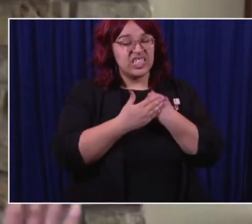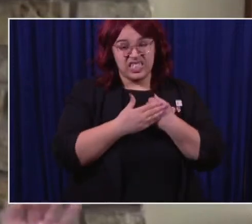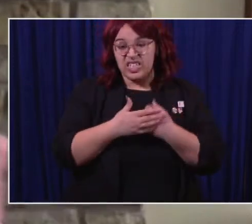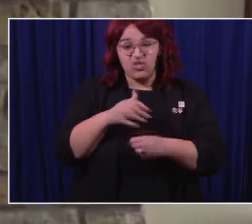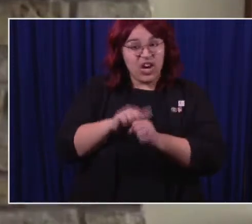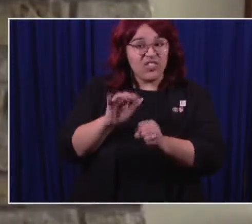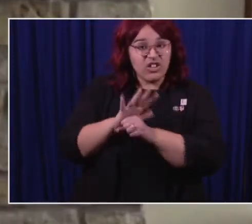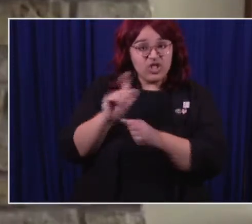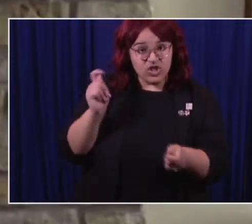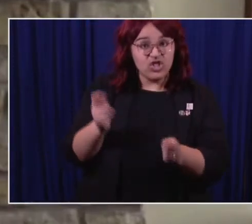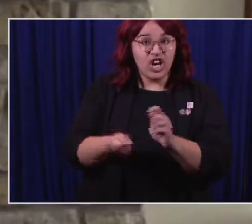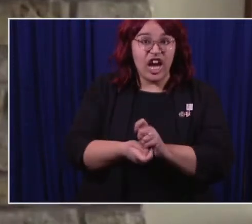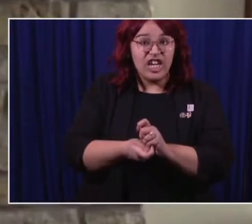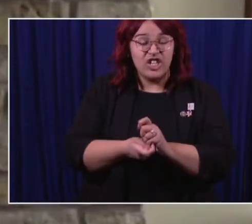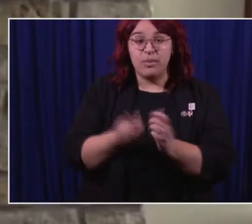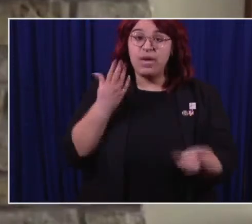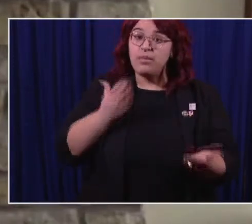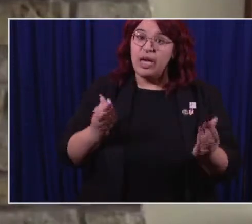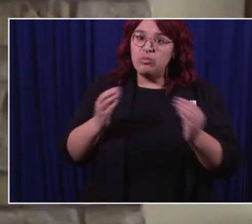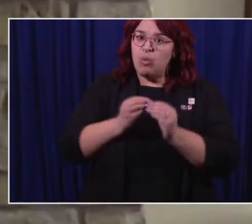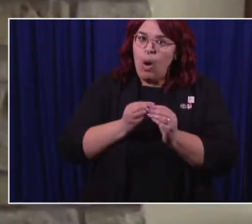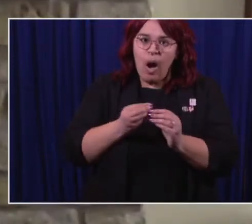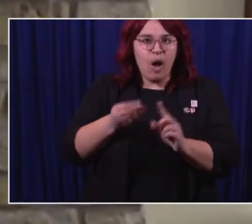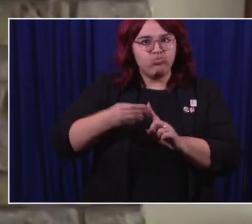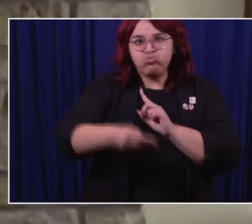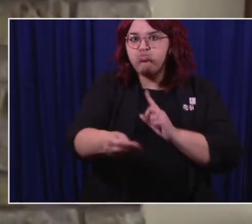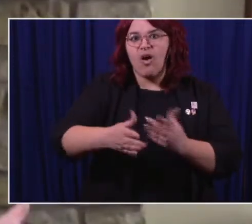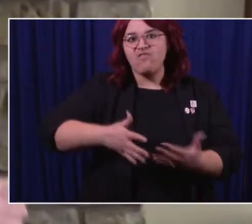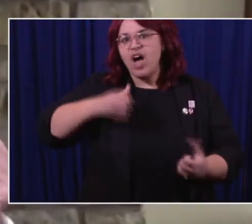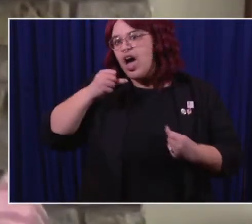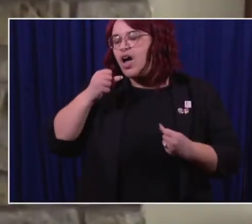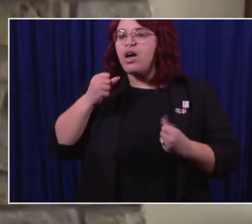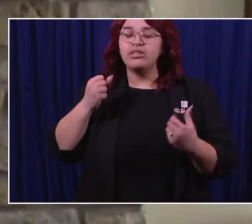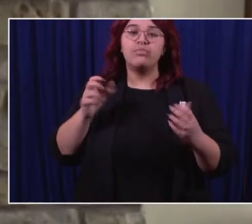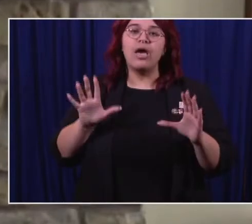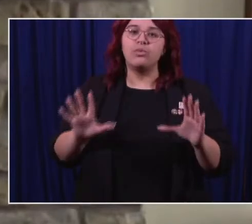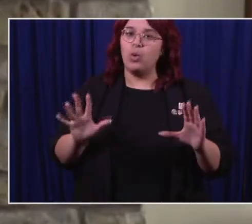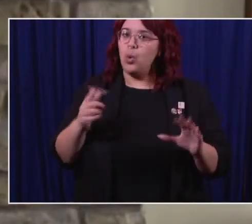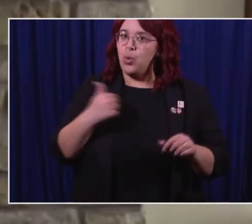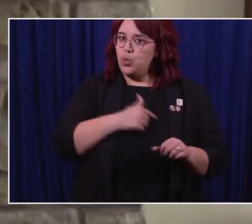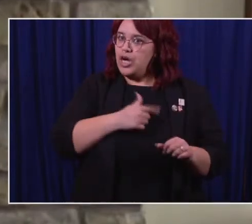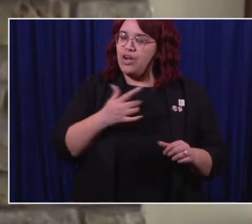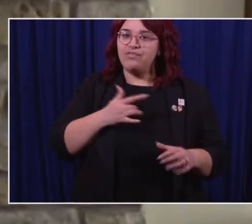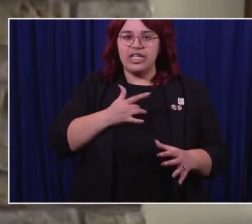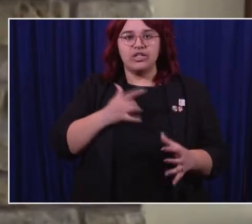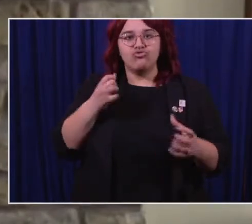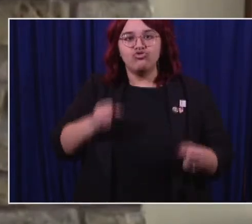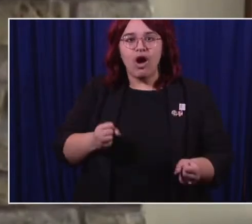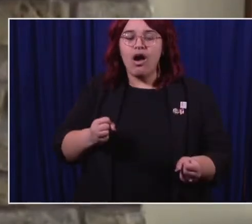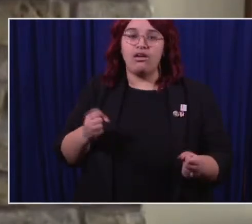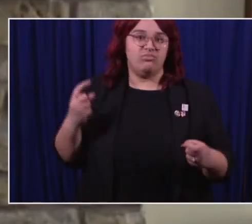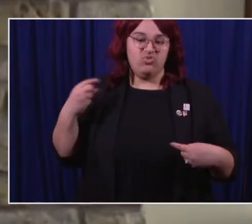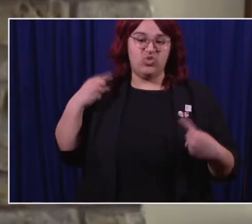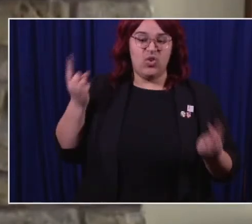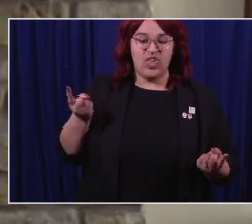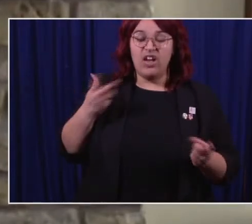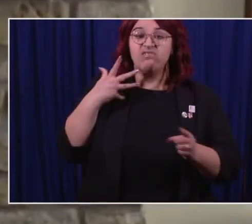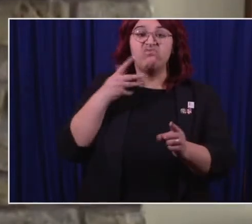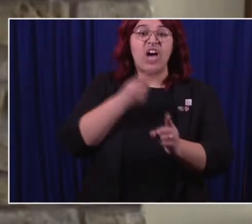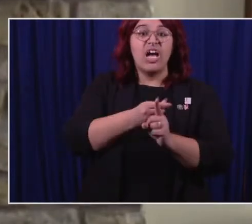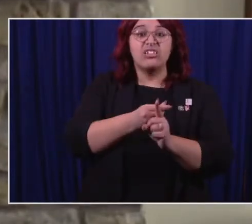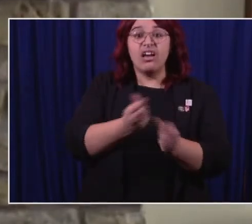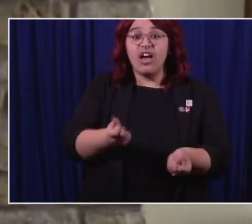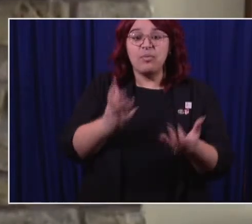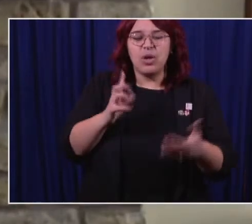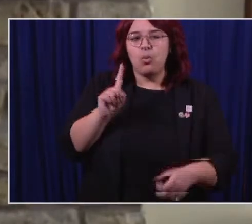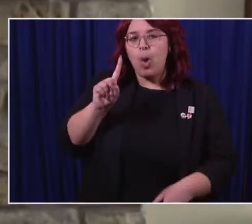besides that, things look pretty good. We're going to continue to vaccinate. We're at 1.4 million Ohioans have been vaccinated. We're going to keep pushing that